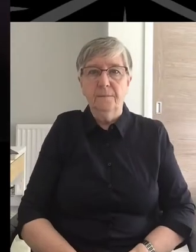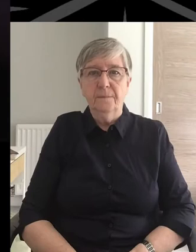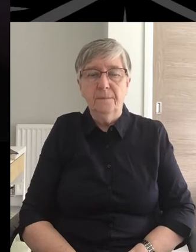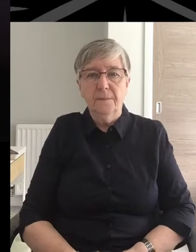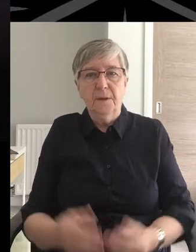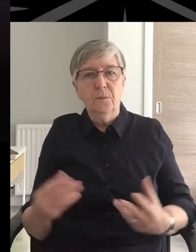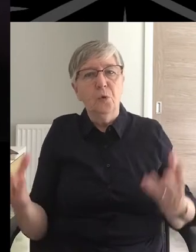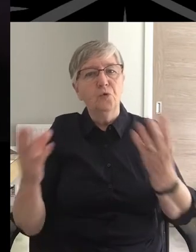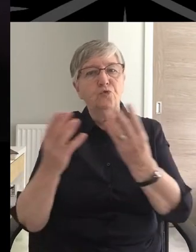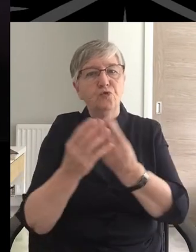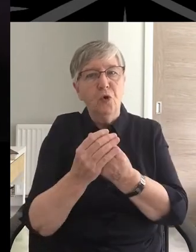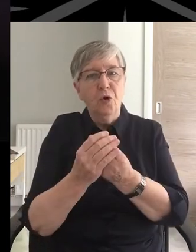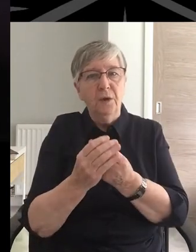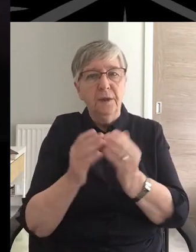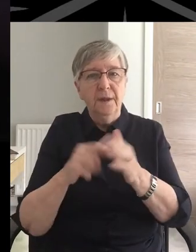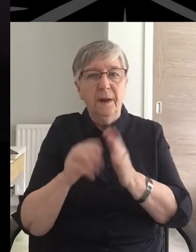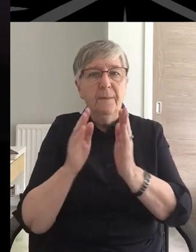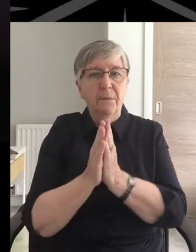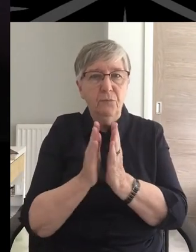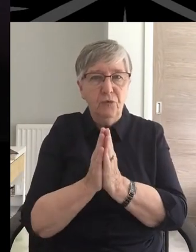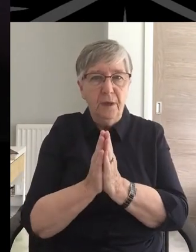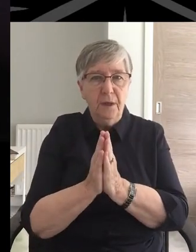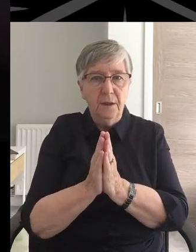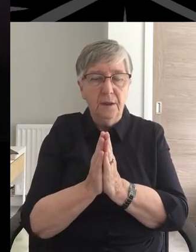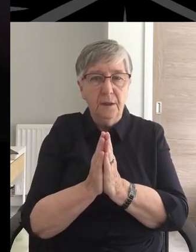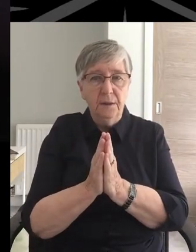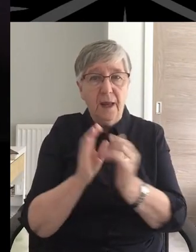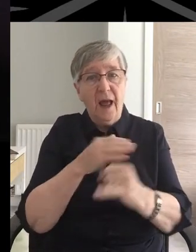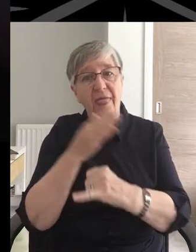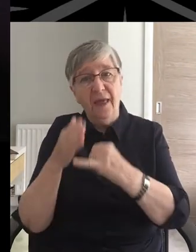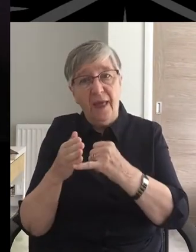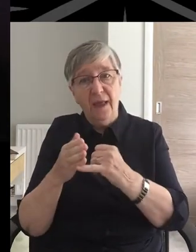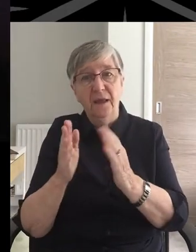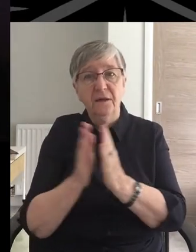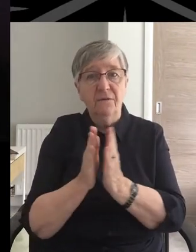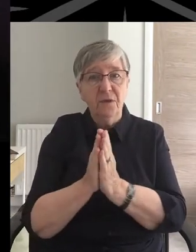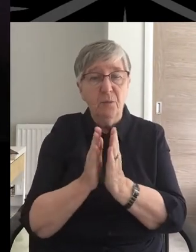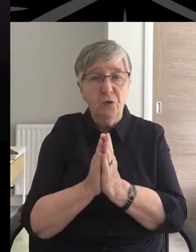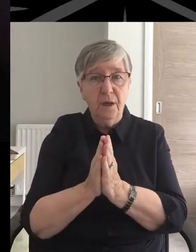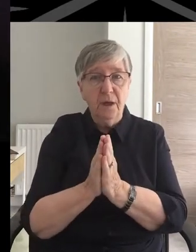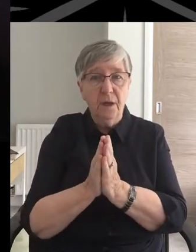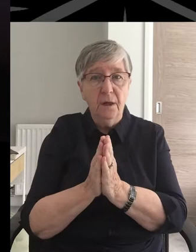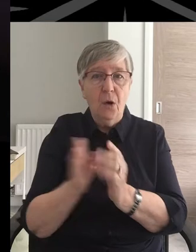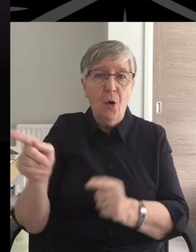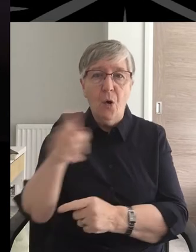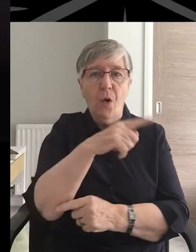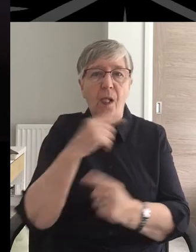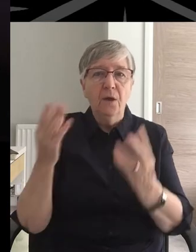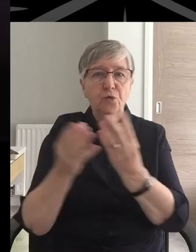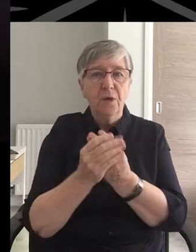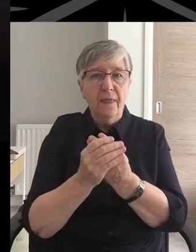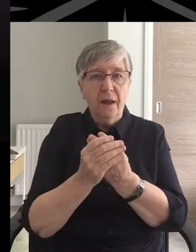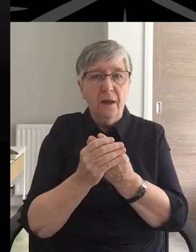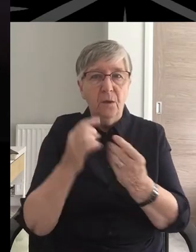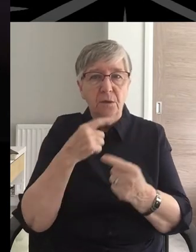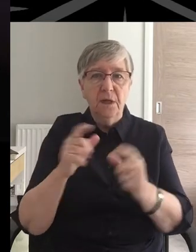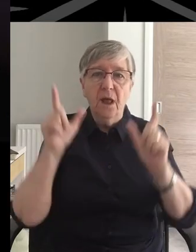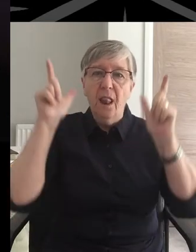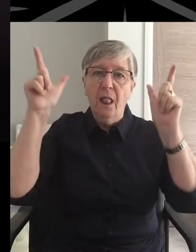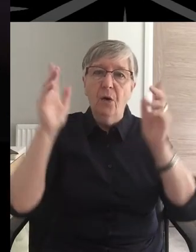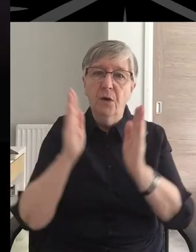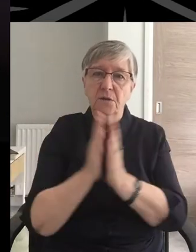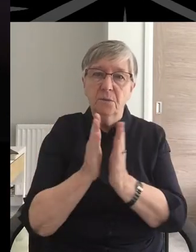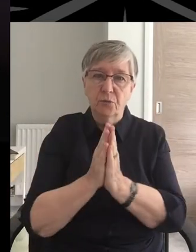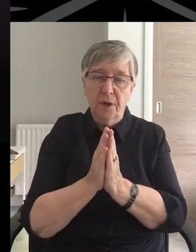We're going to join together in prayer, and after our prayers of approach and confession, we have gathered up our prayers in the words of the Lord's